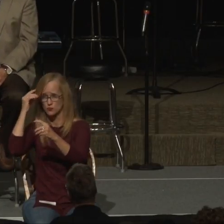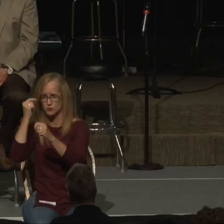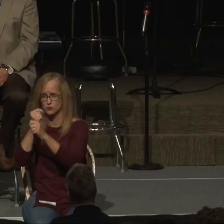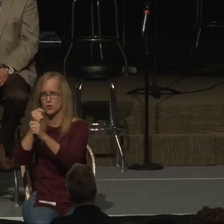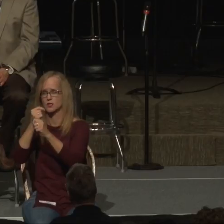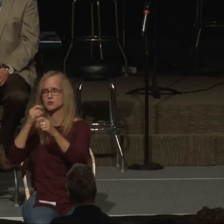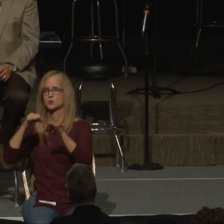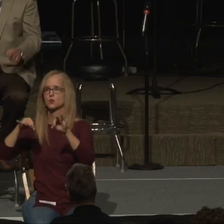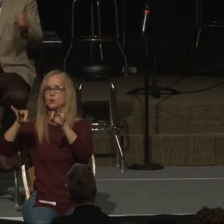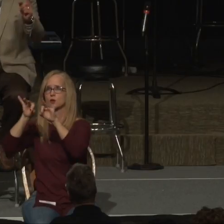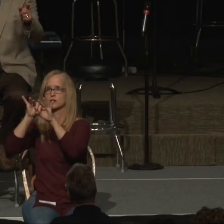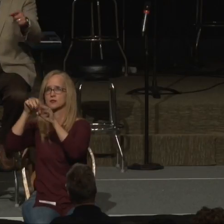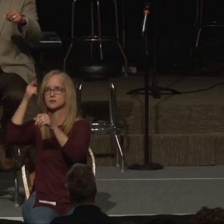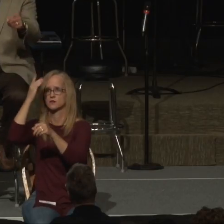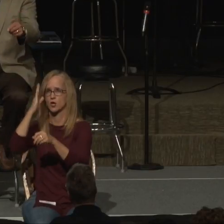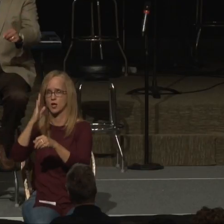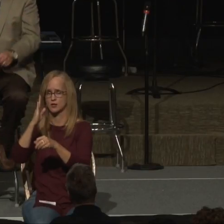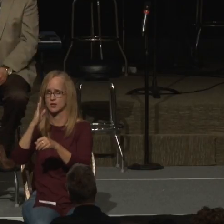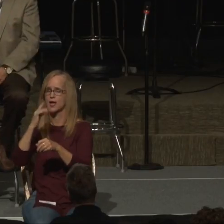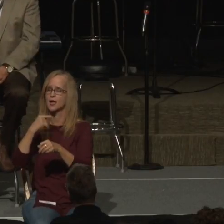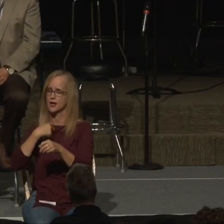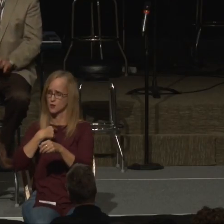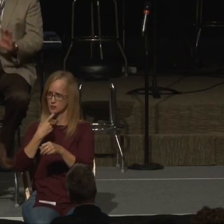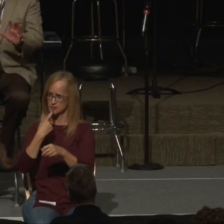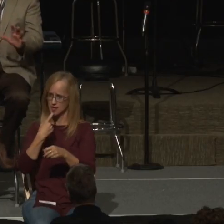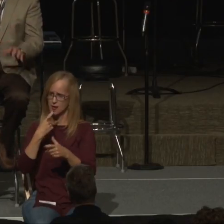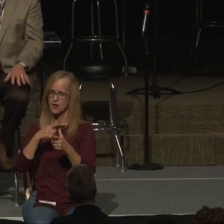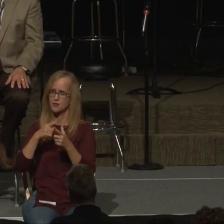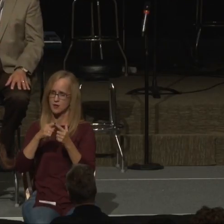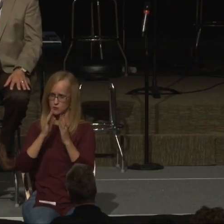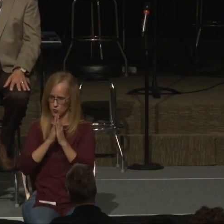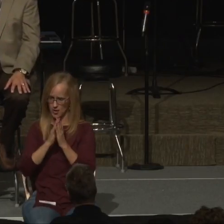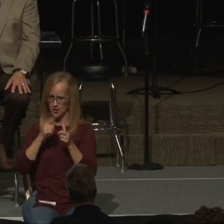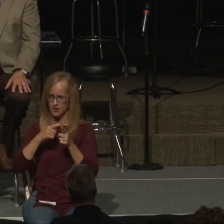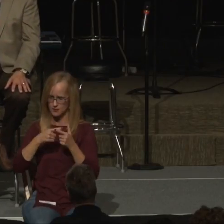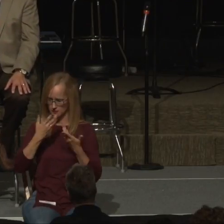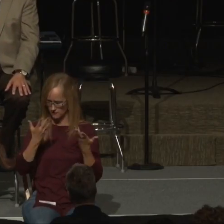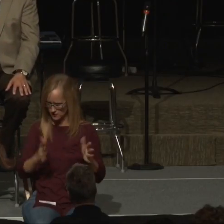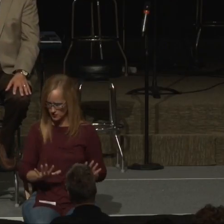God. And I'll say this, and then I'll pray, and we're done.